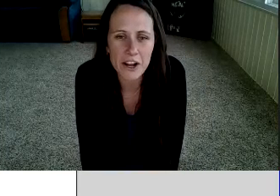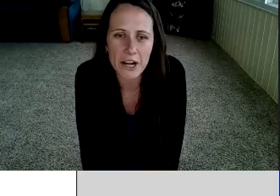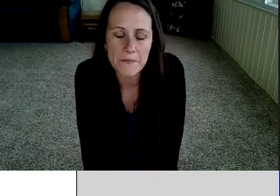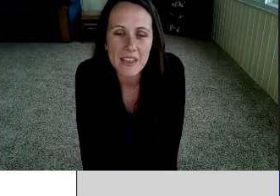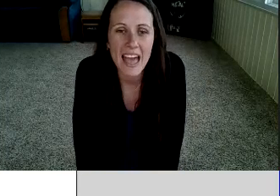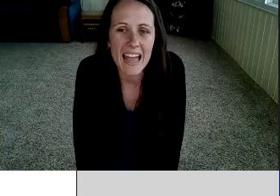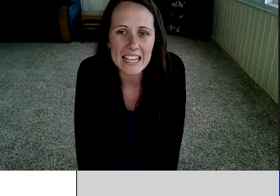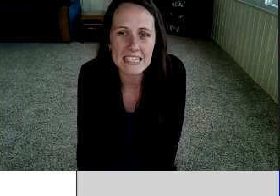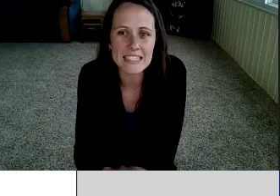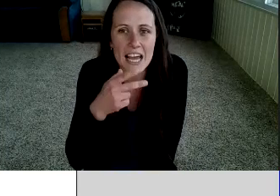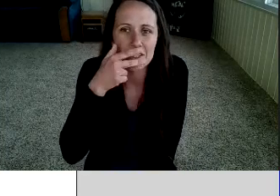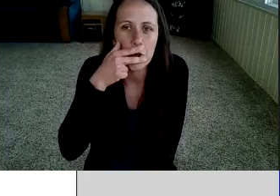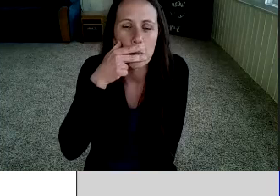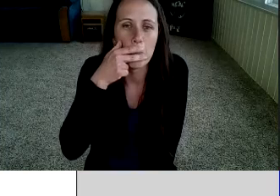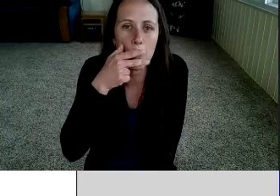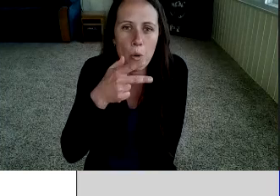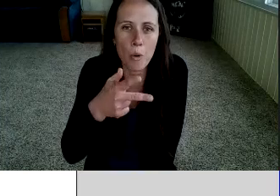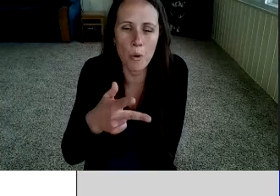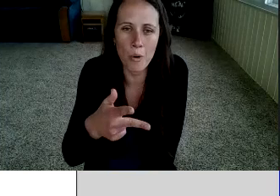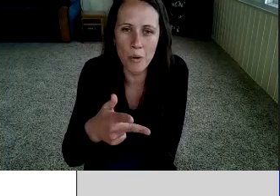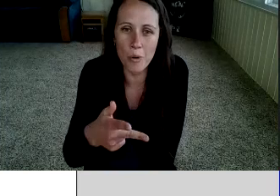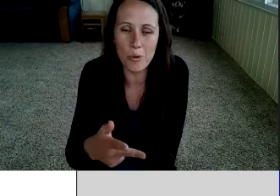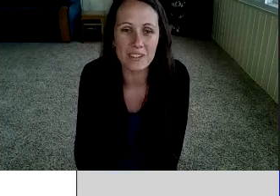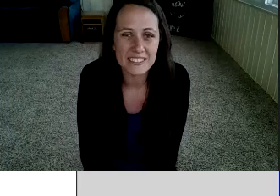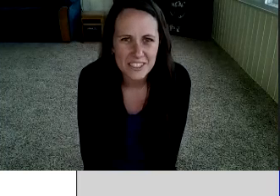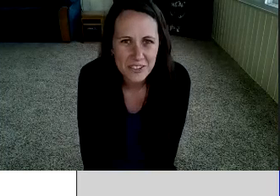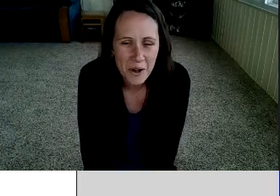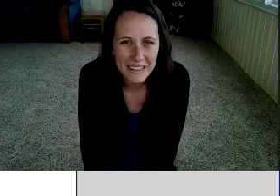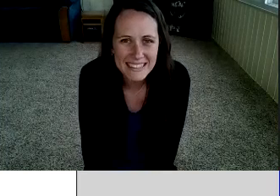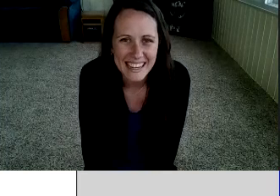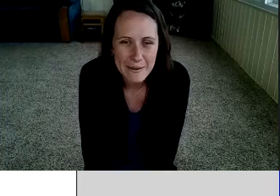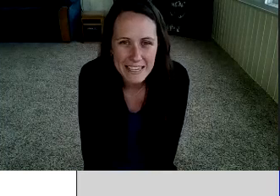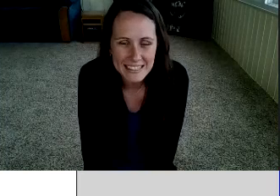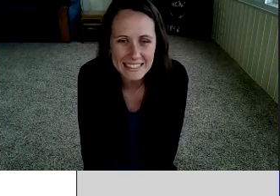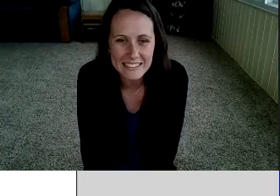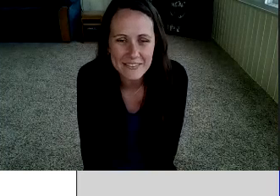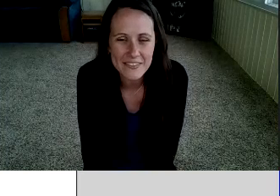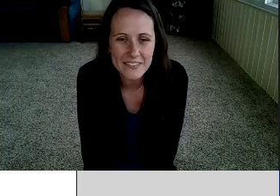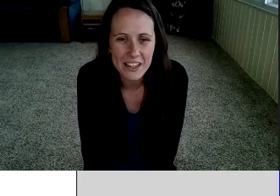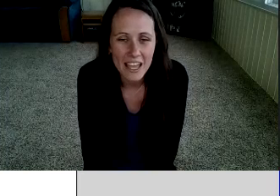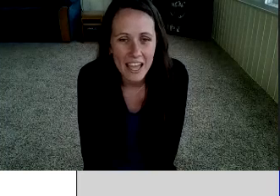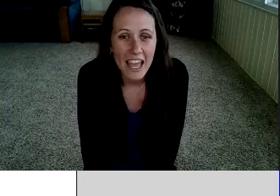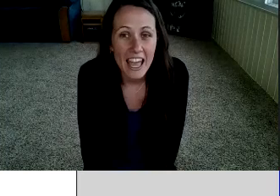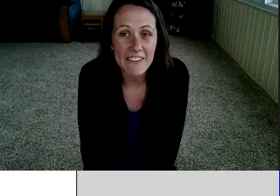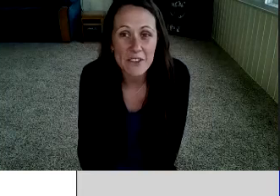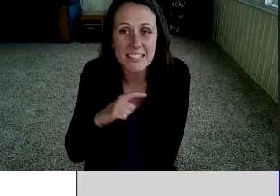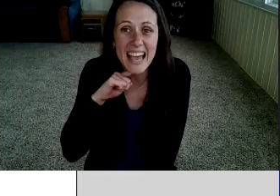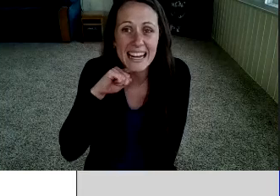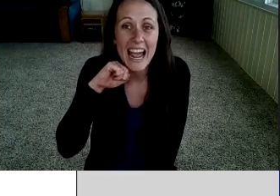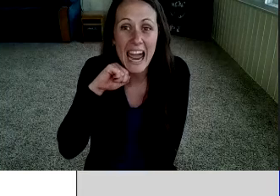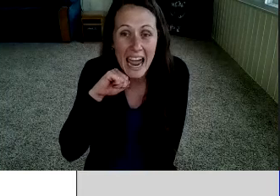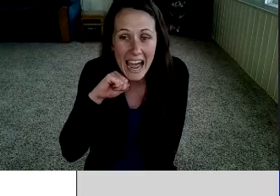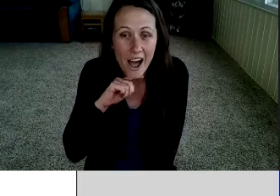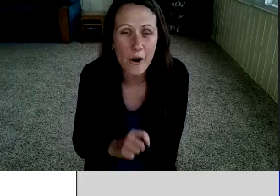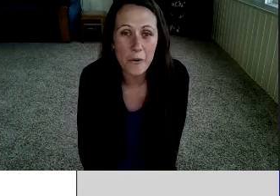on a farm and he says, moo. Do you know what his name is? If you